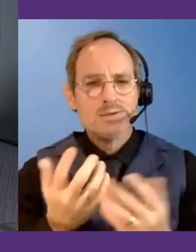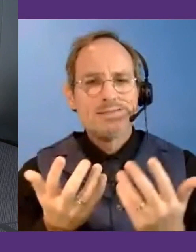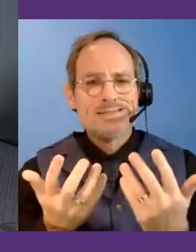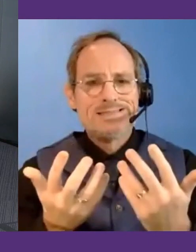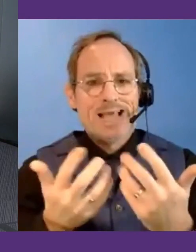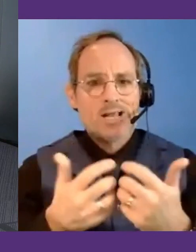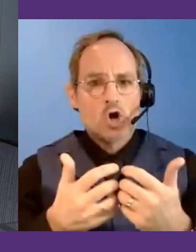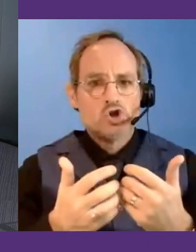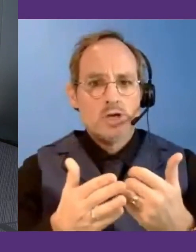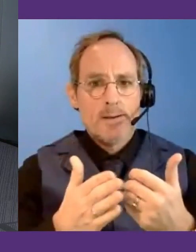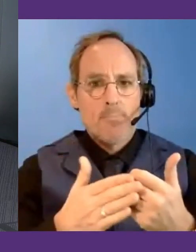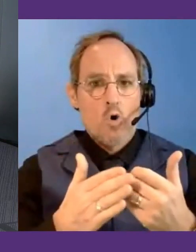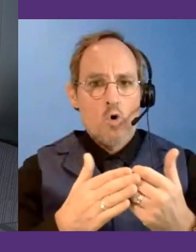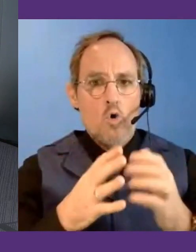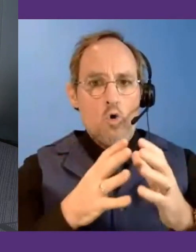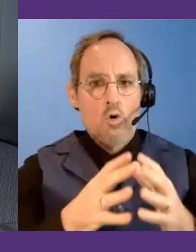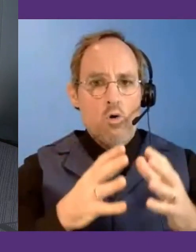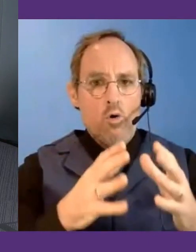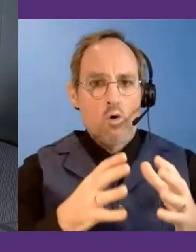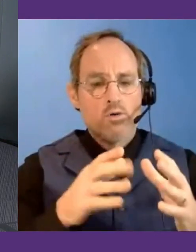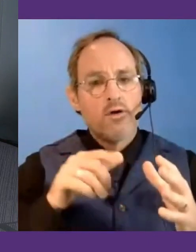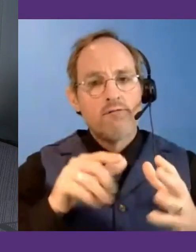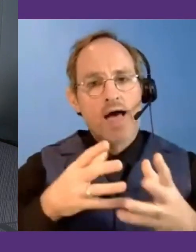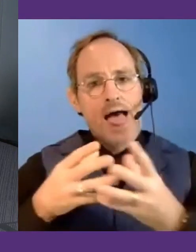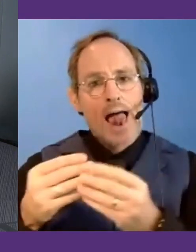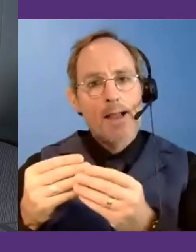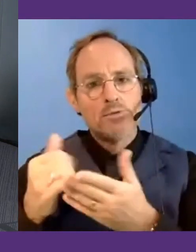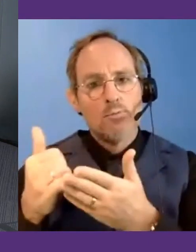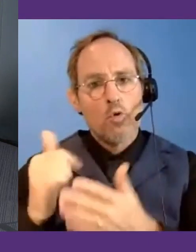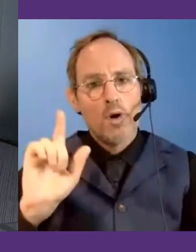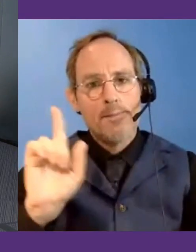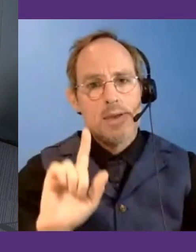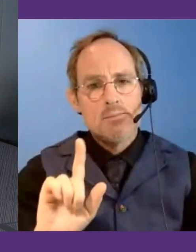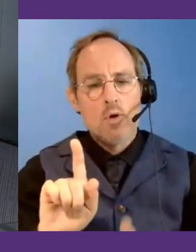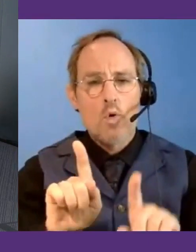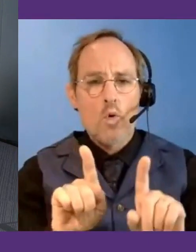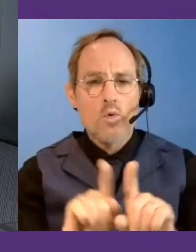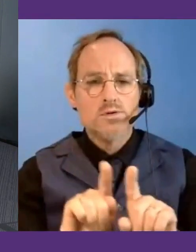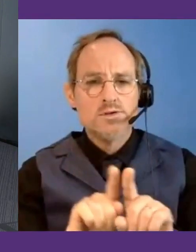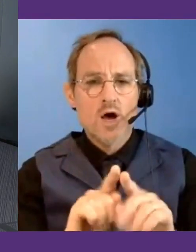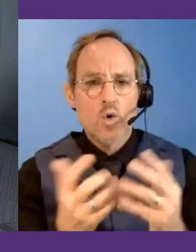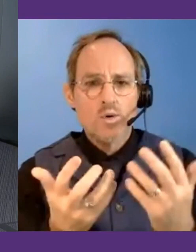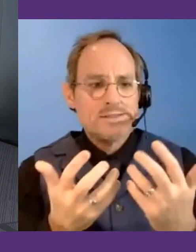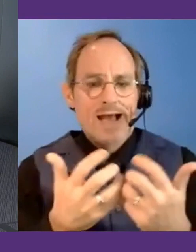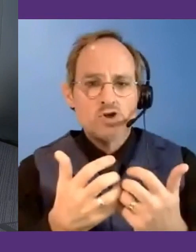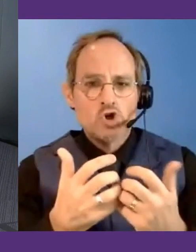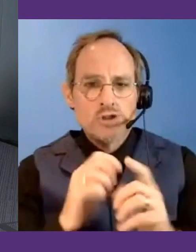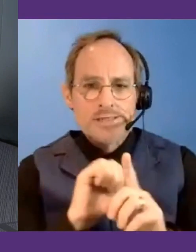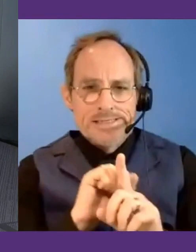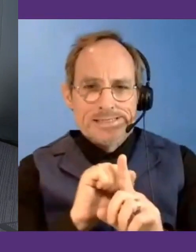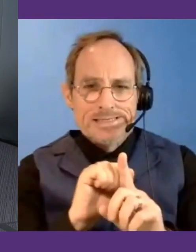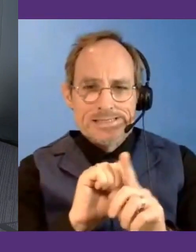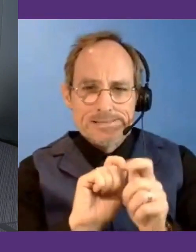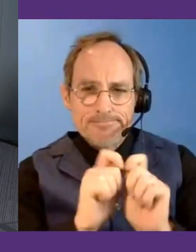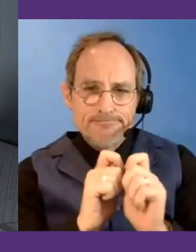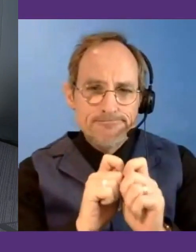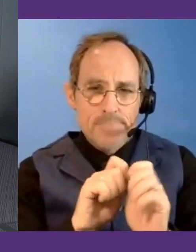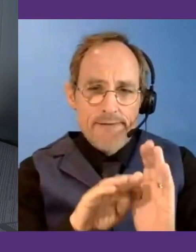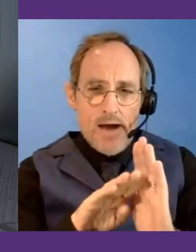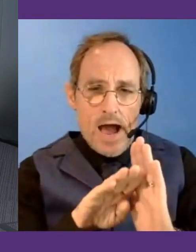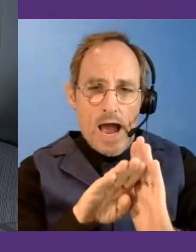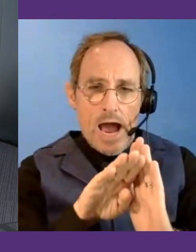to help support people, but also technology is forever advancing. So, you know, in our